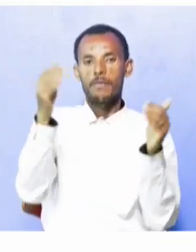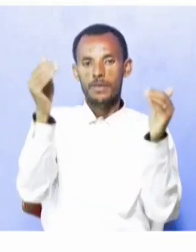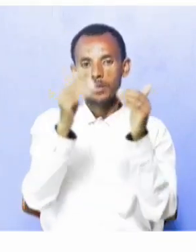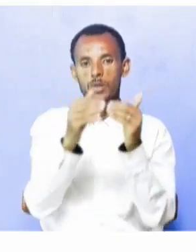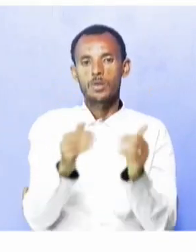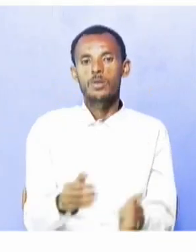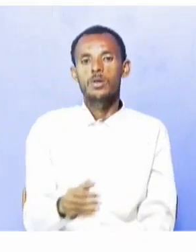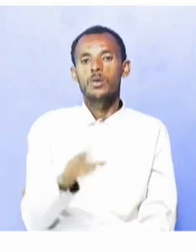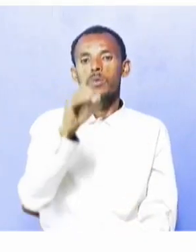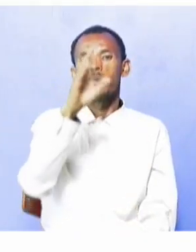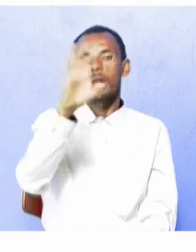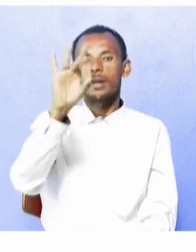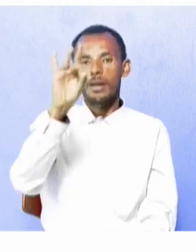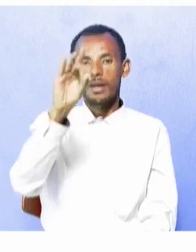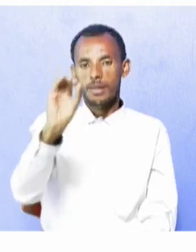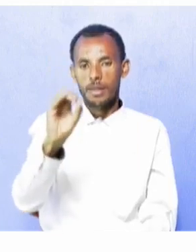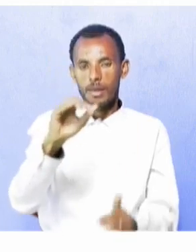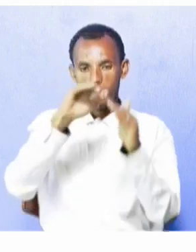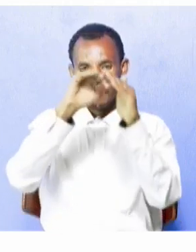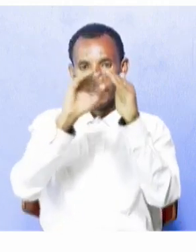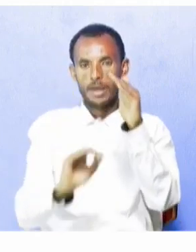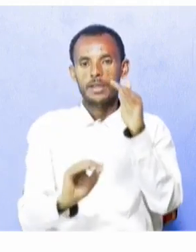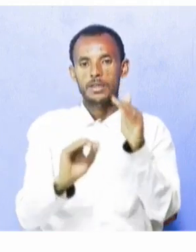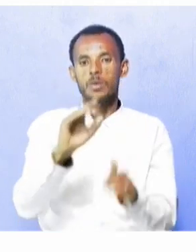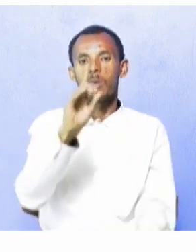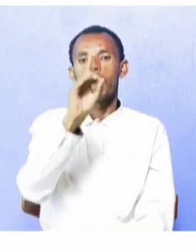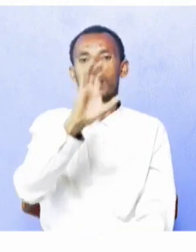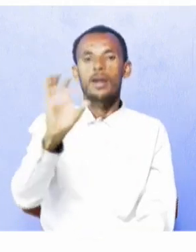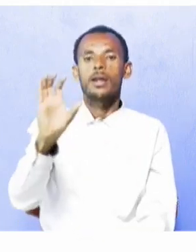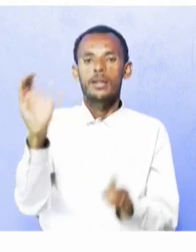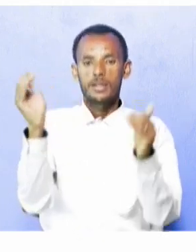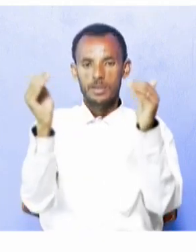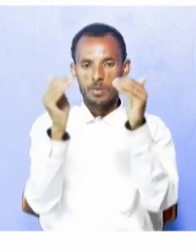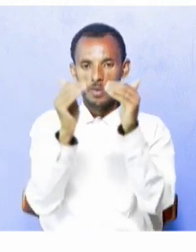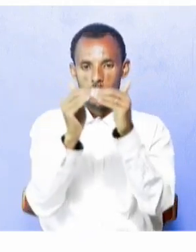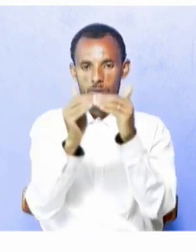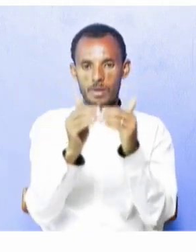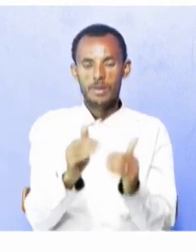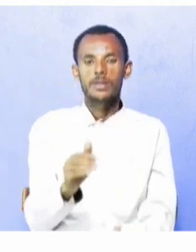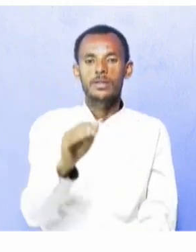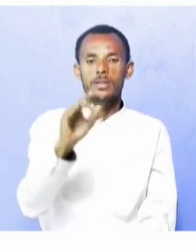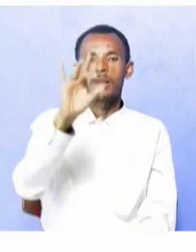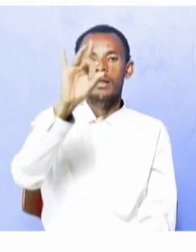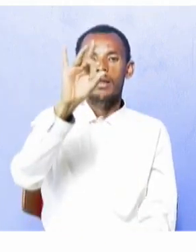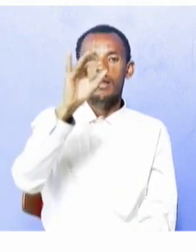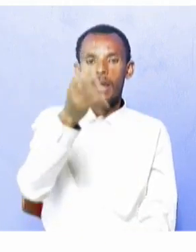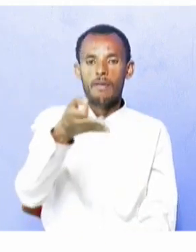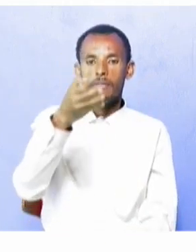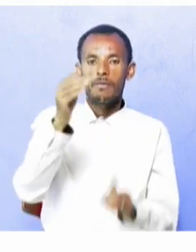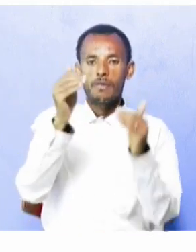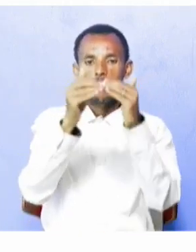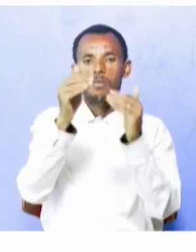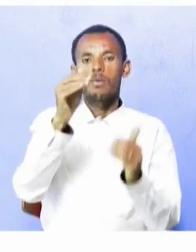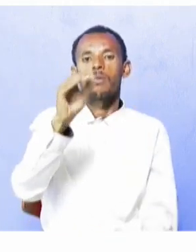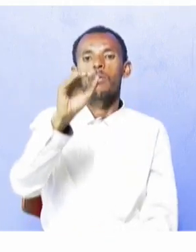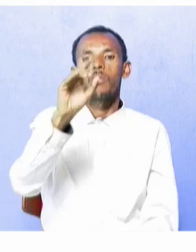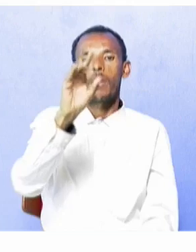is 180 degree minus 100 degree. This gives us F is equals